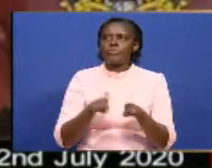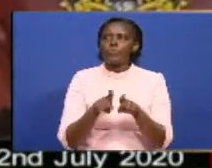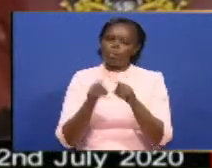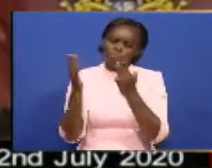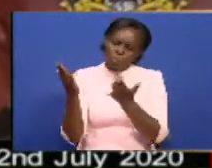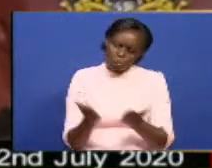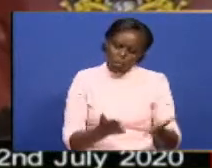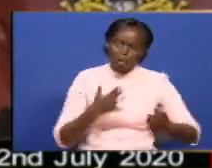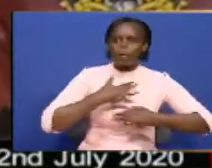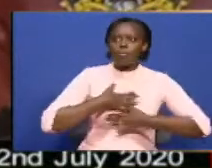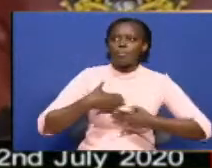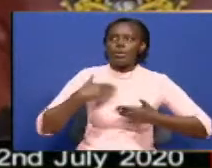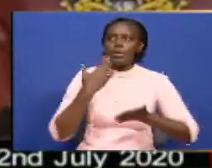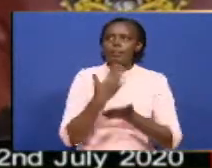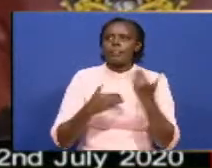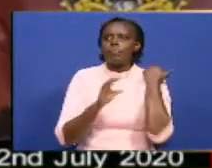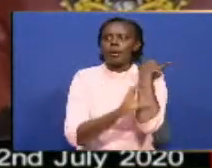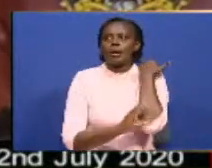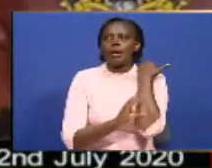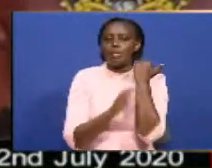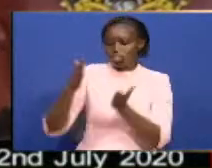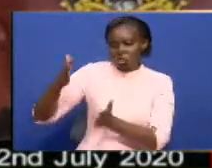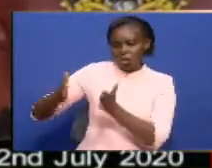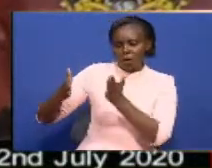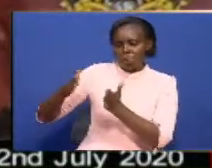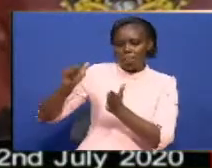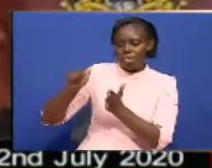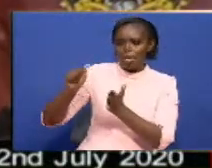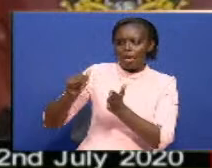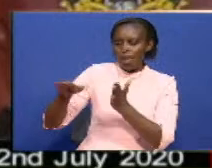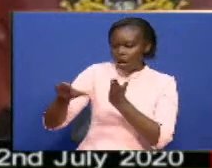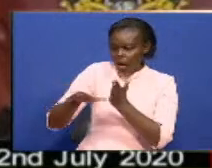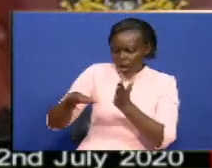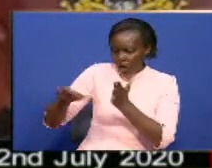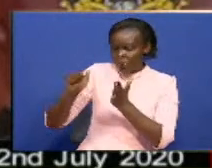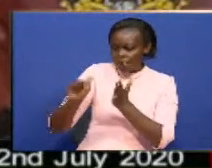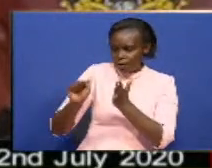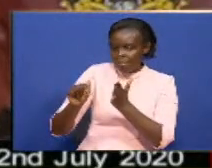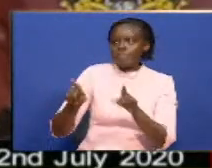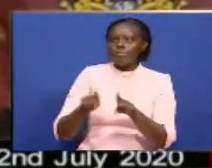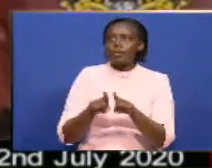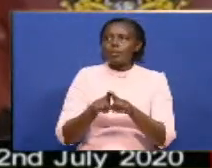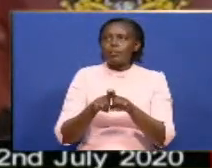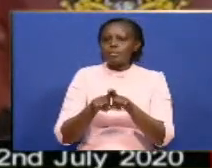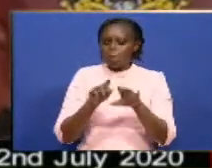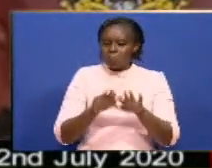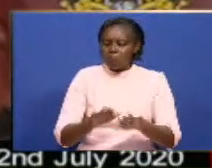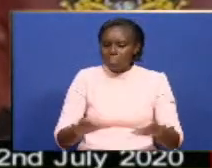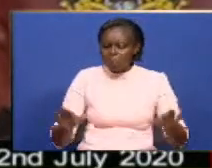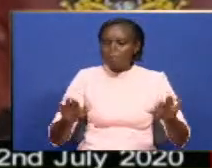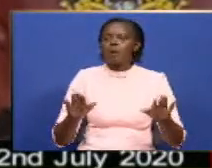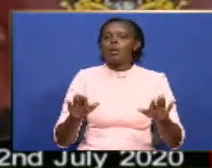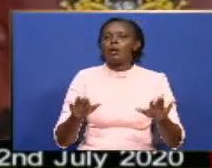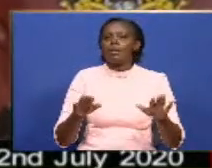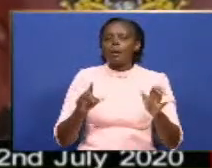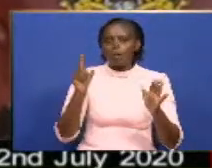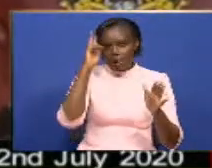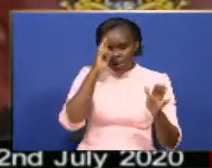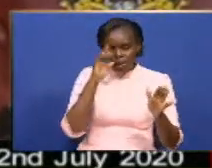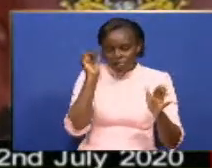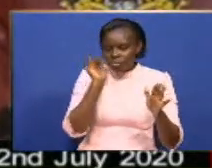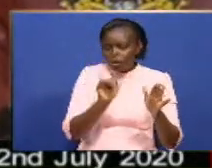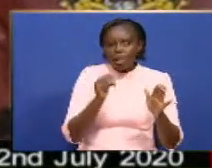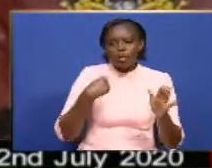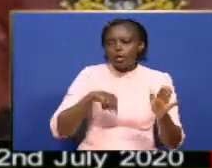them, some of the countries, neighboring countries where they come from, are also stabilizing, and for that reason,